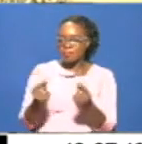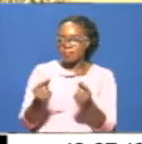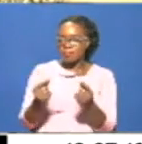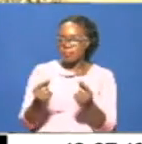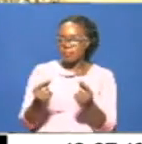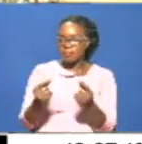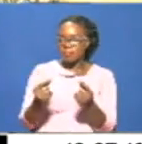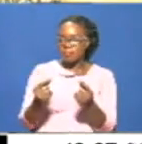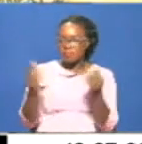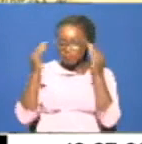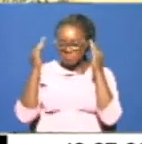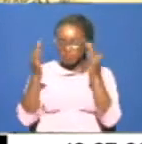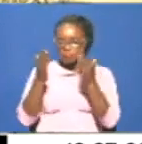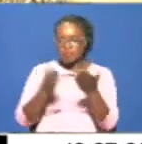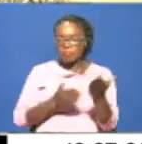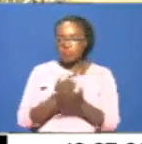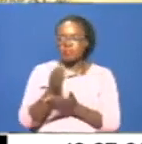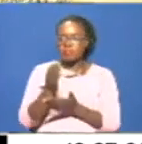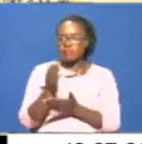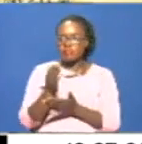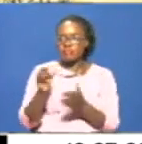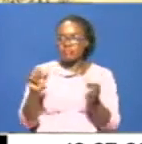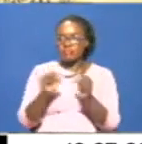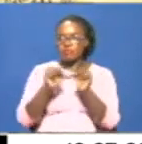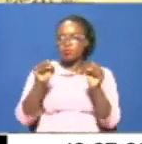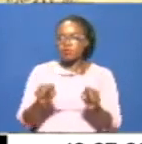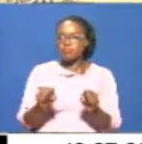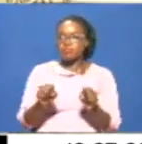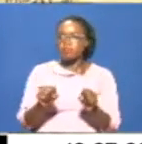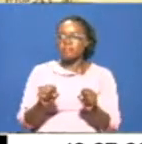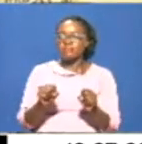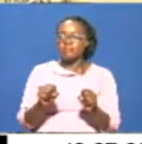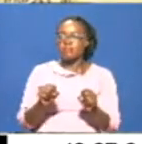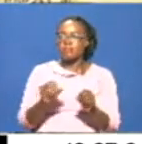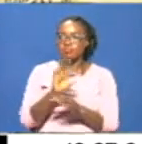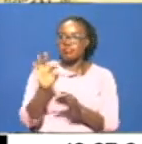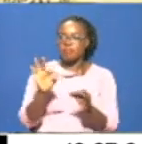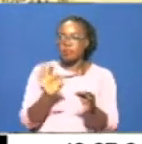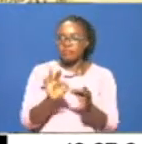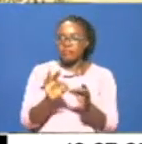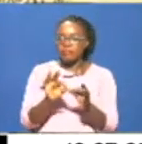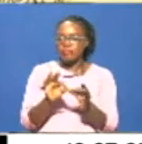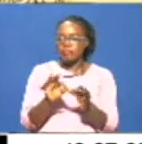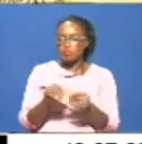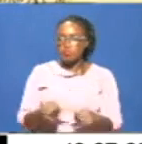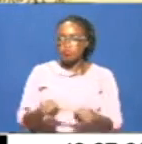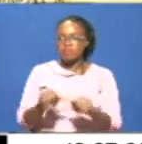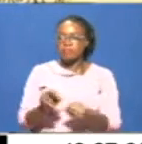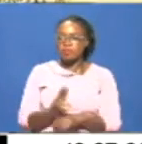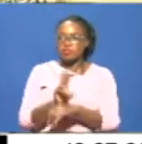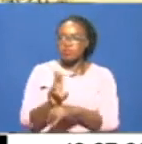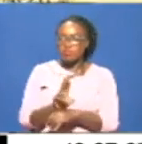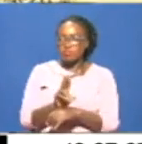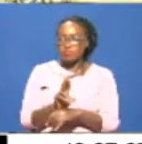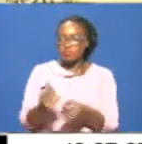and their commitment to ensure the system will be efficient so long as we continue utilizing it as a